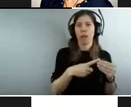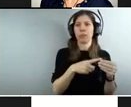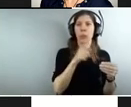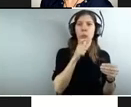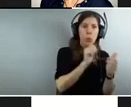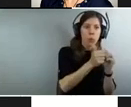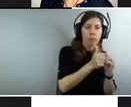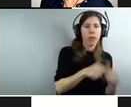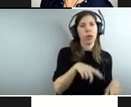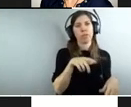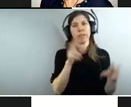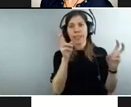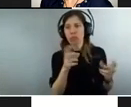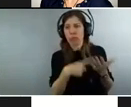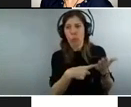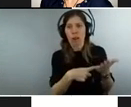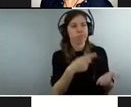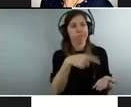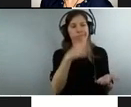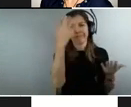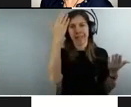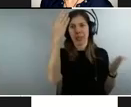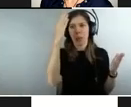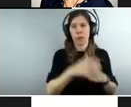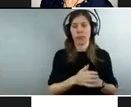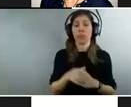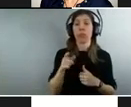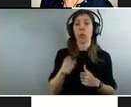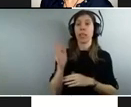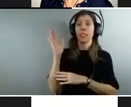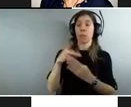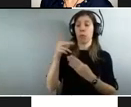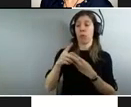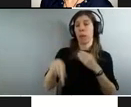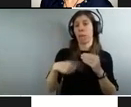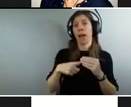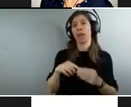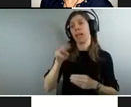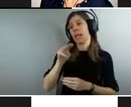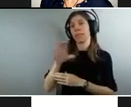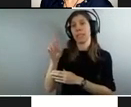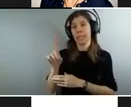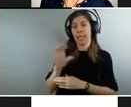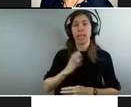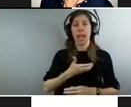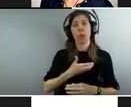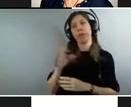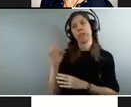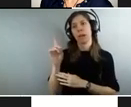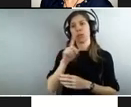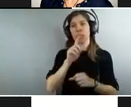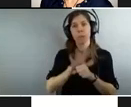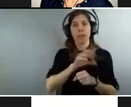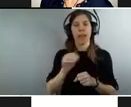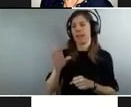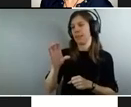is put on as part of Maricopa Community College's Democracy Commitment and Civic Engagement Series. So